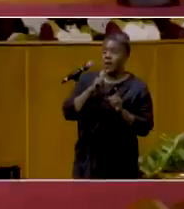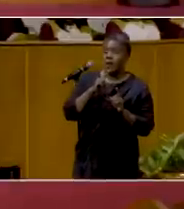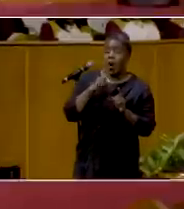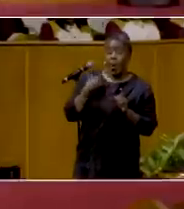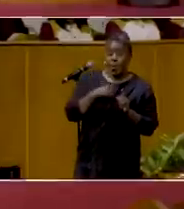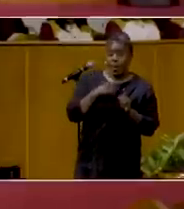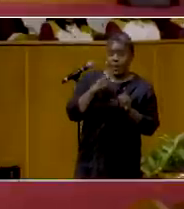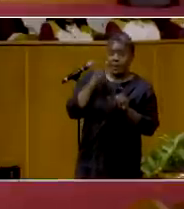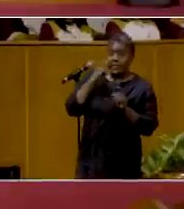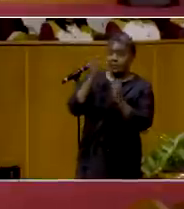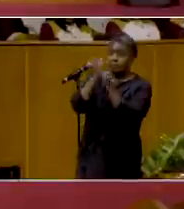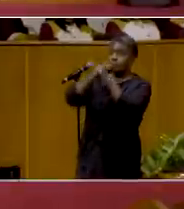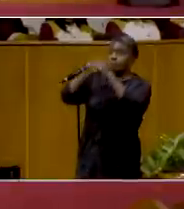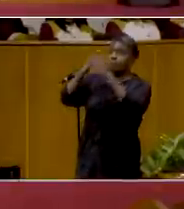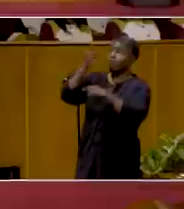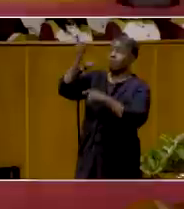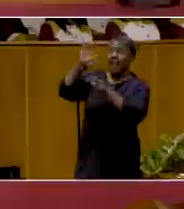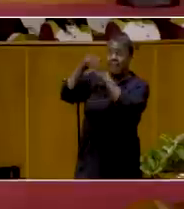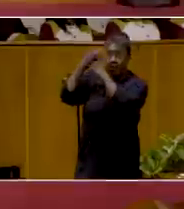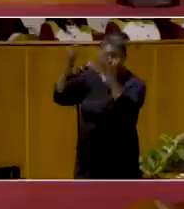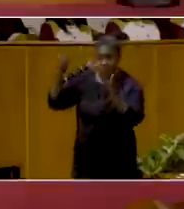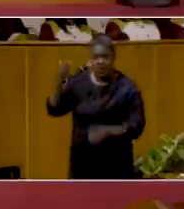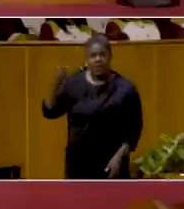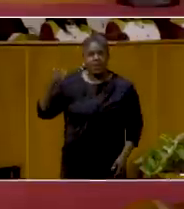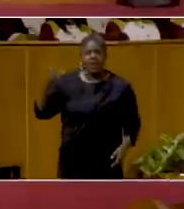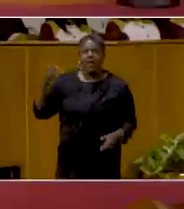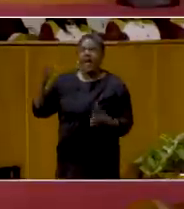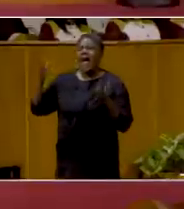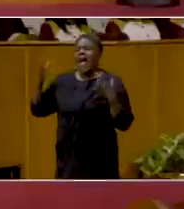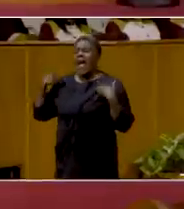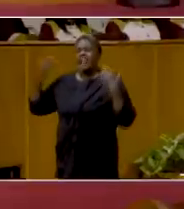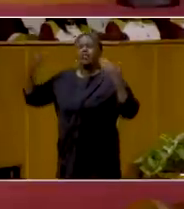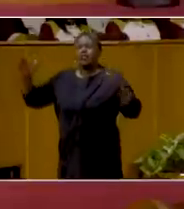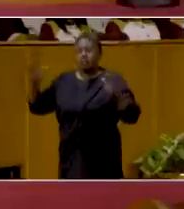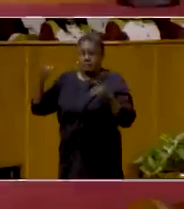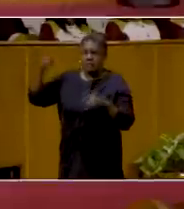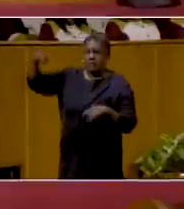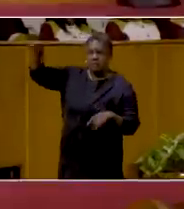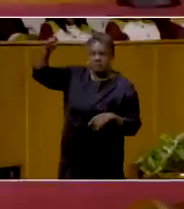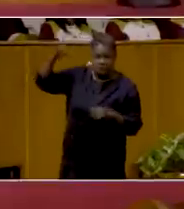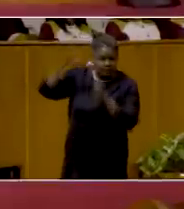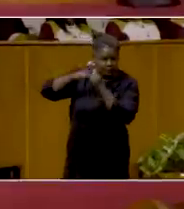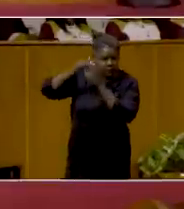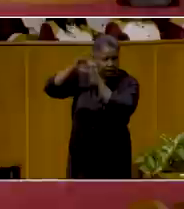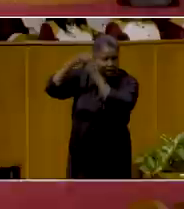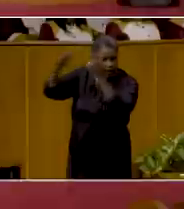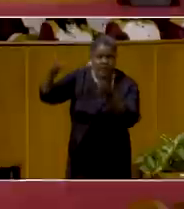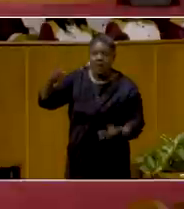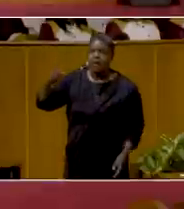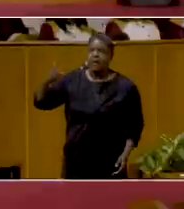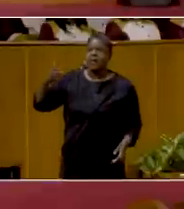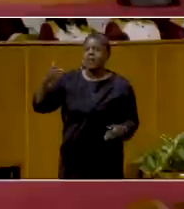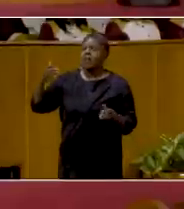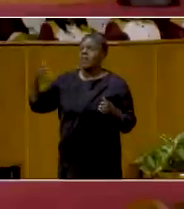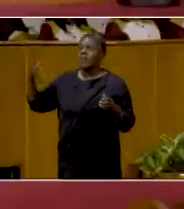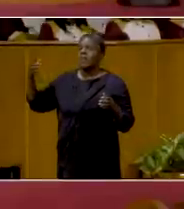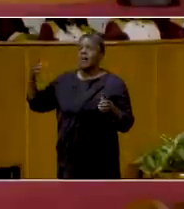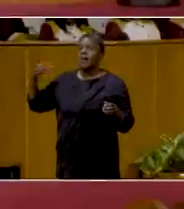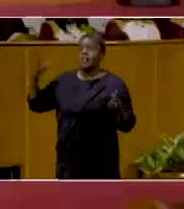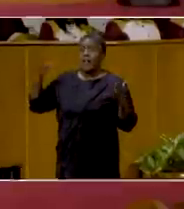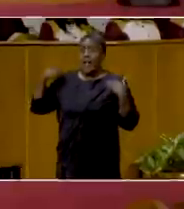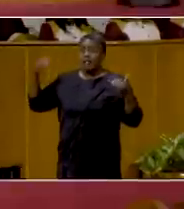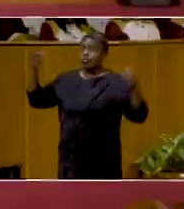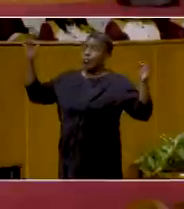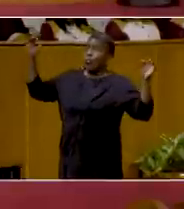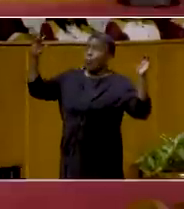there we're told that the host of God is there in God's presence. And while the host of God is in God's